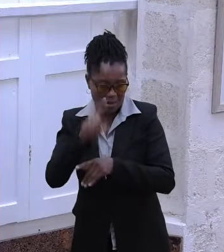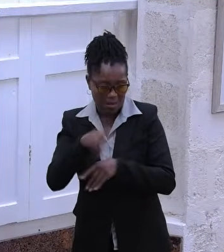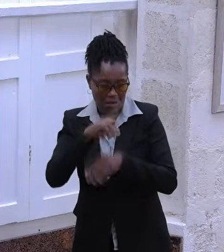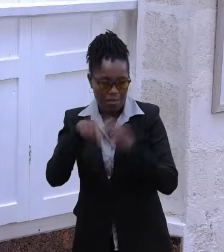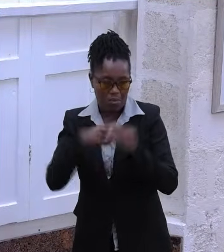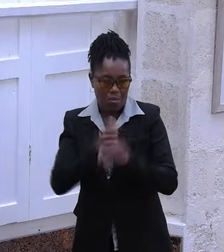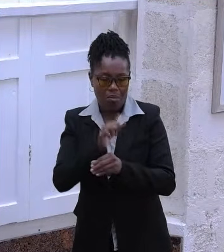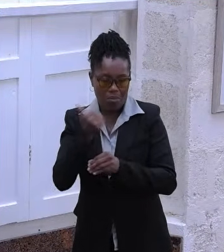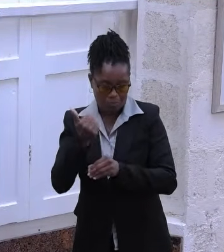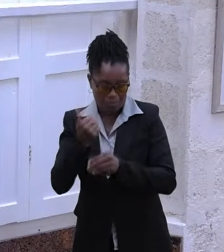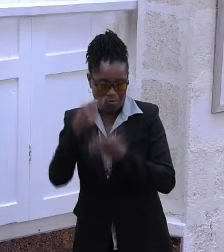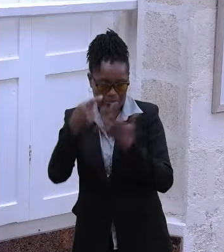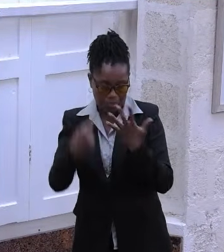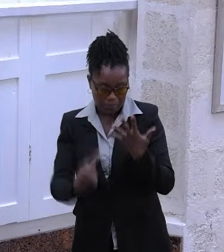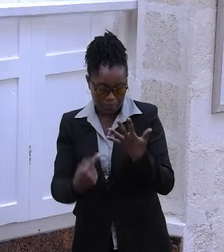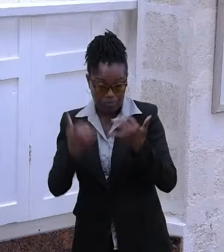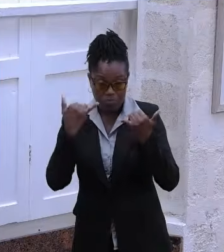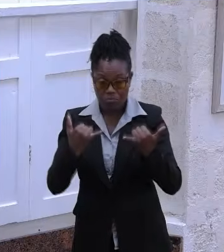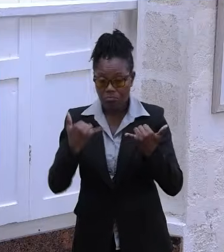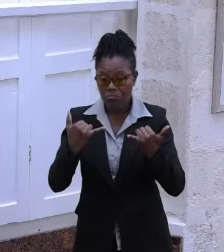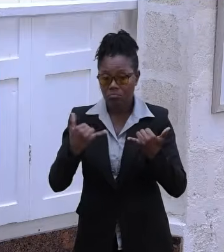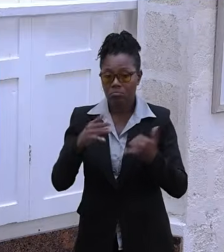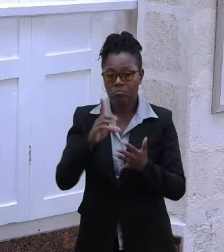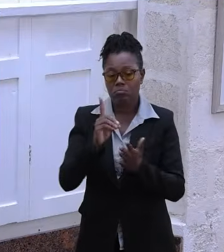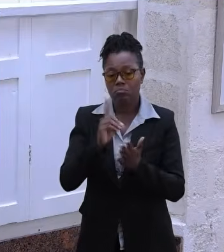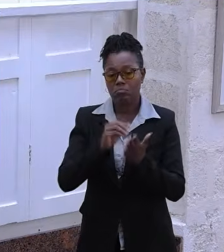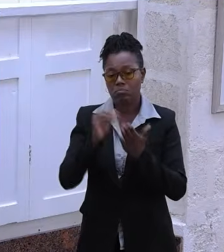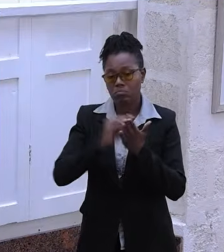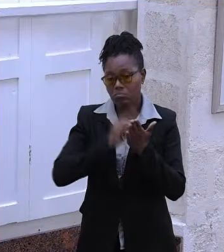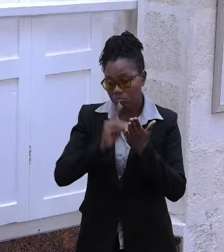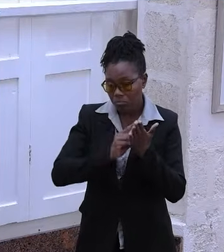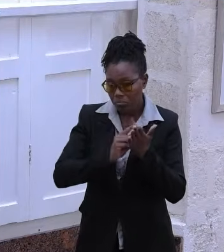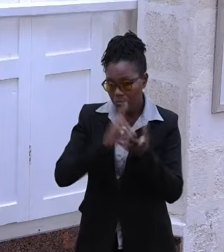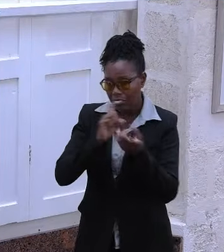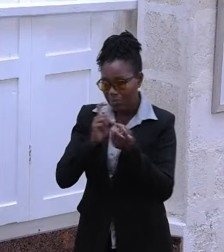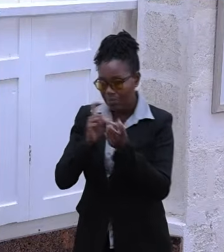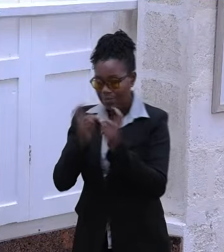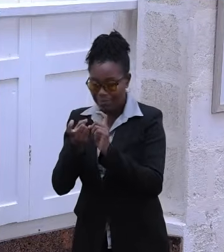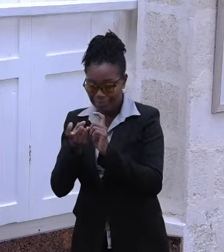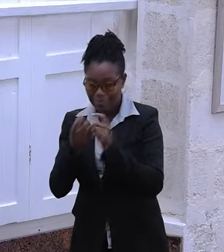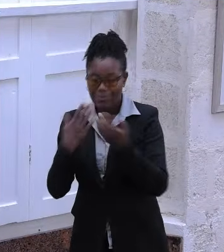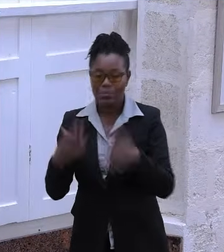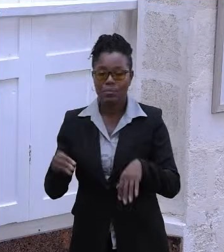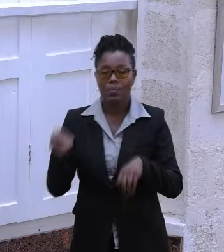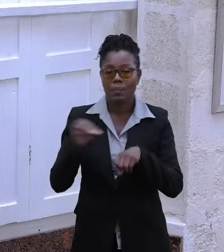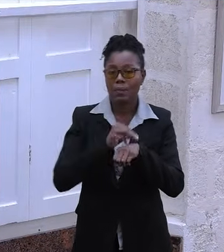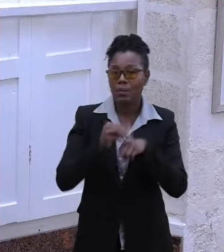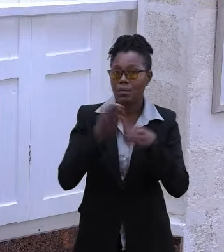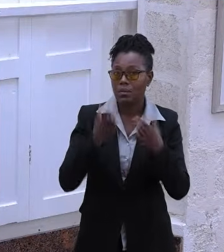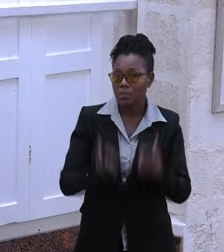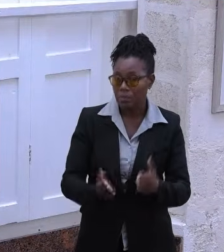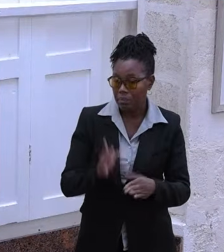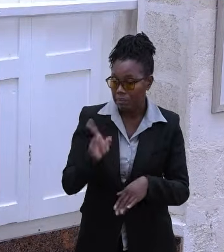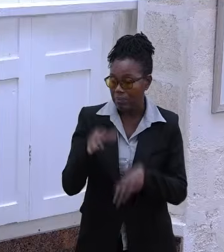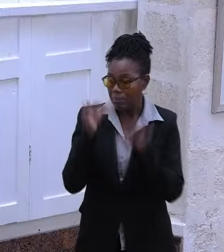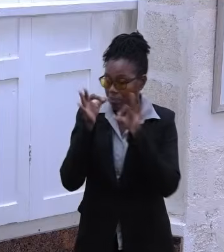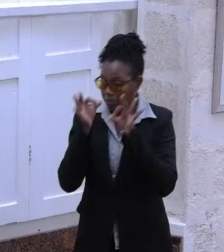draft, it is modified so that the minister exercises